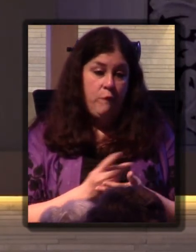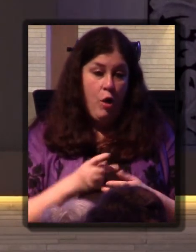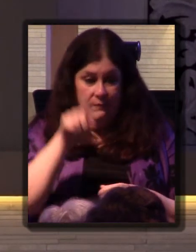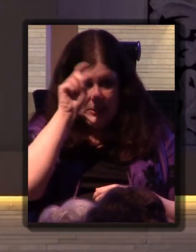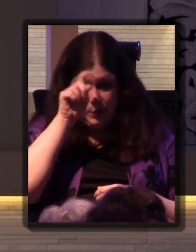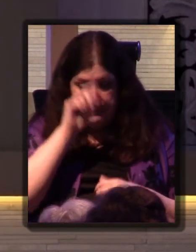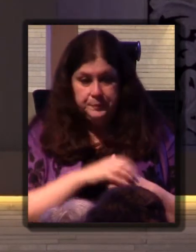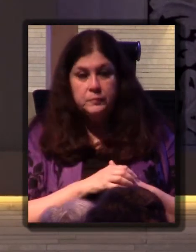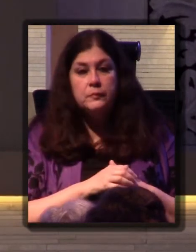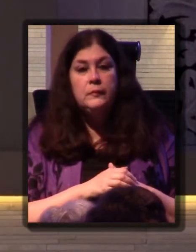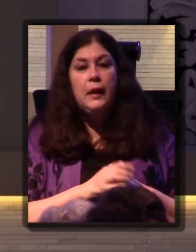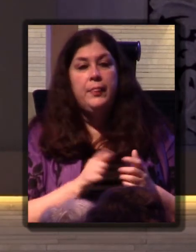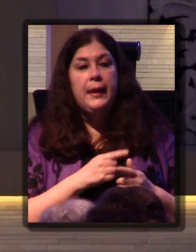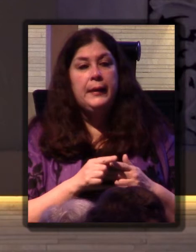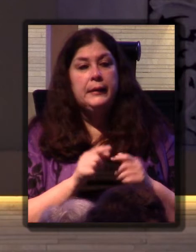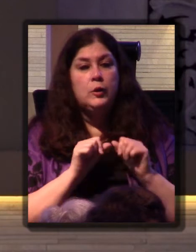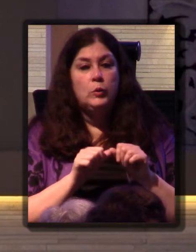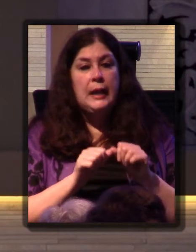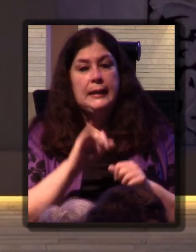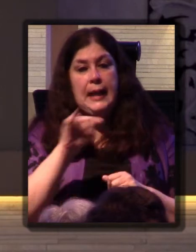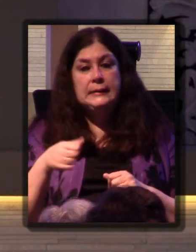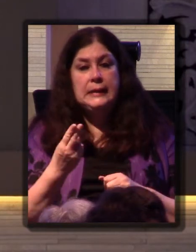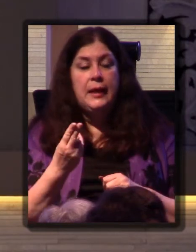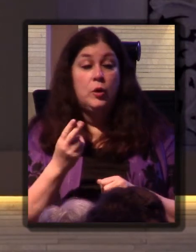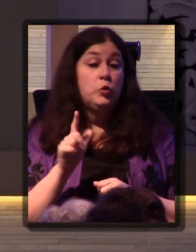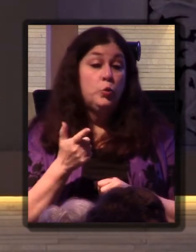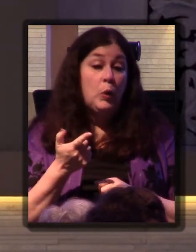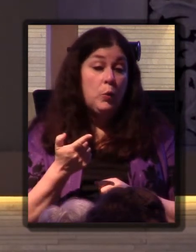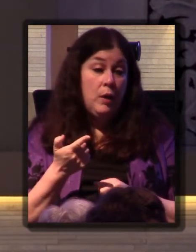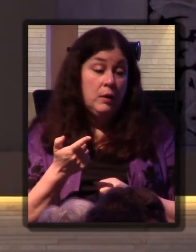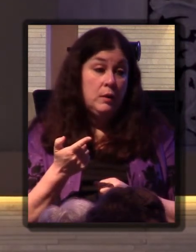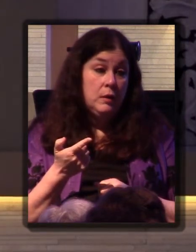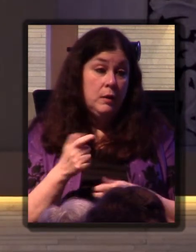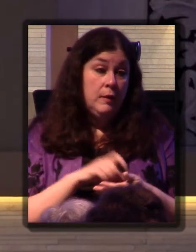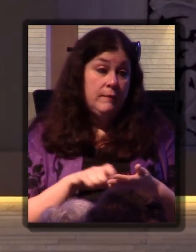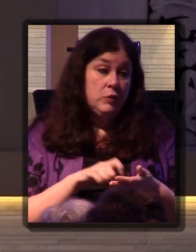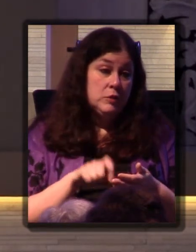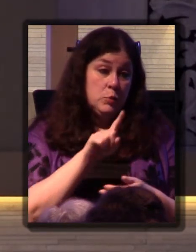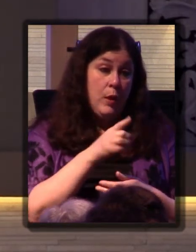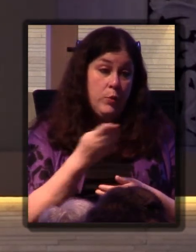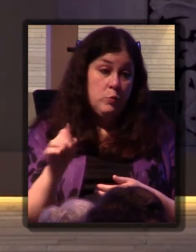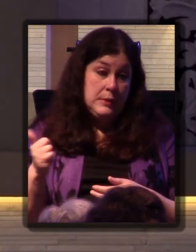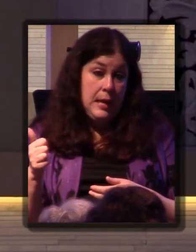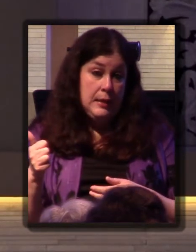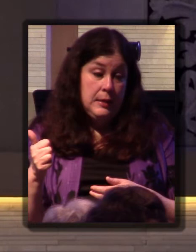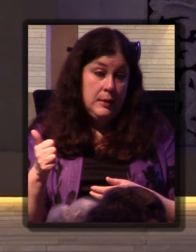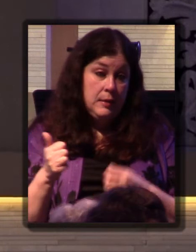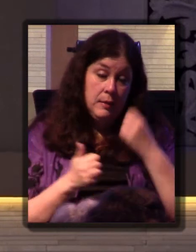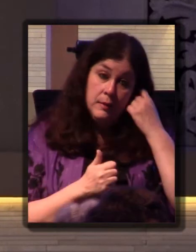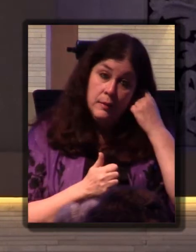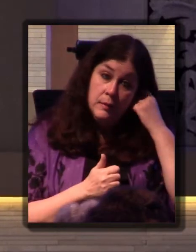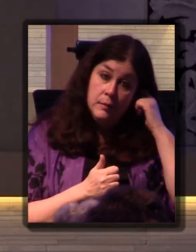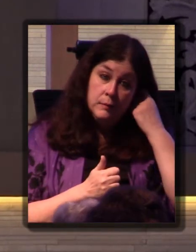Egypt itself. And so then he goes on in Isaiah 21, verses 1 through 10. Oh,